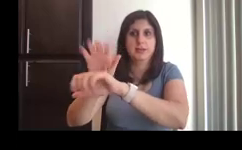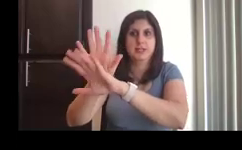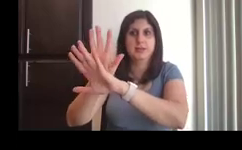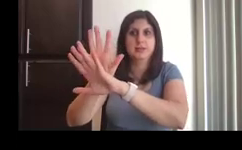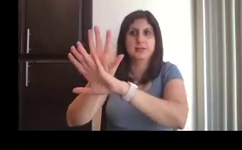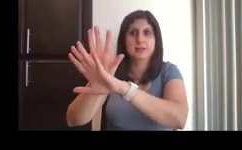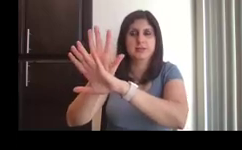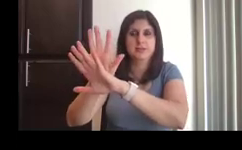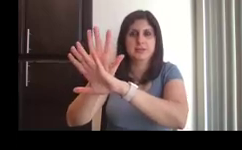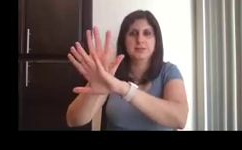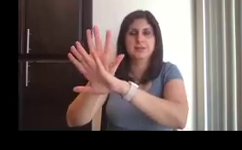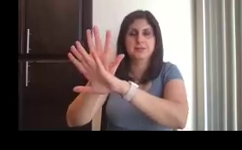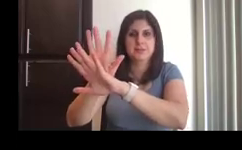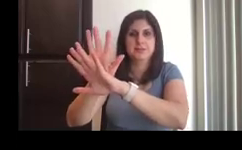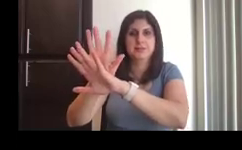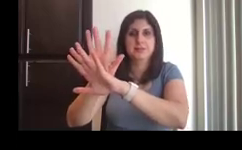Mountain.